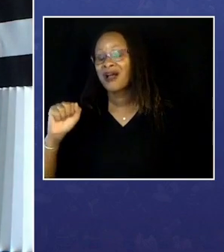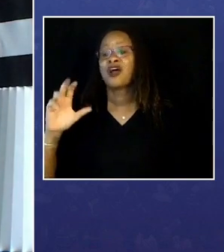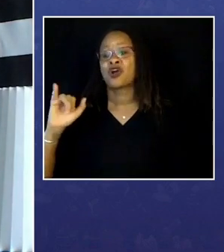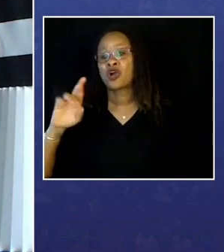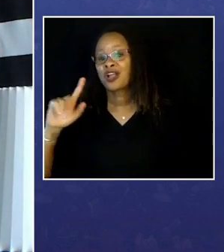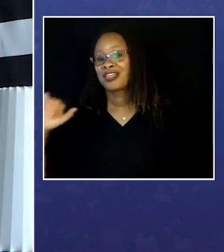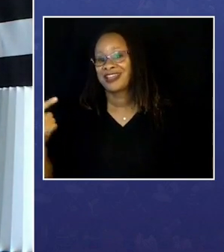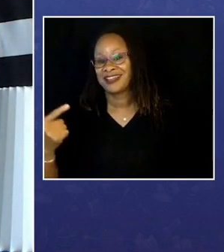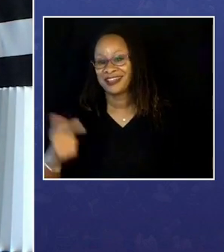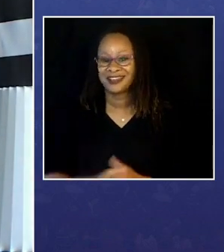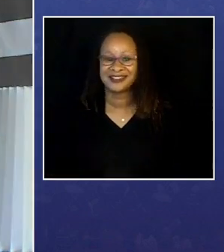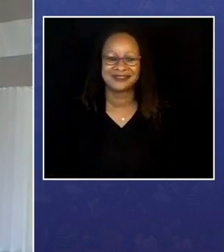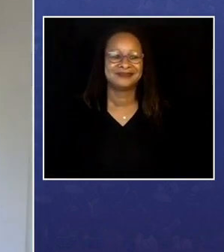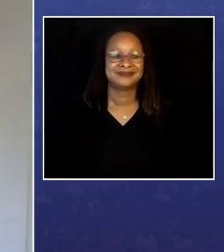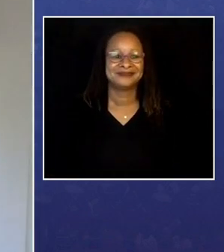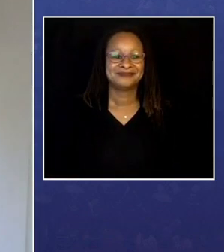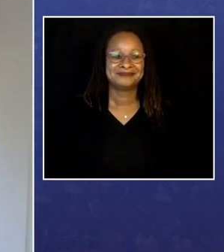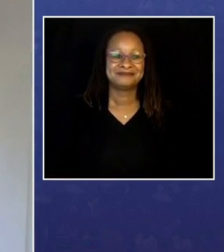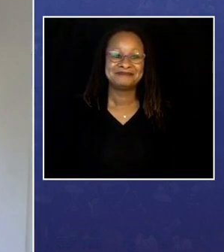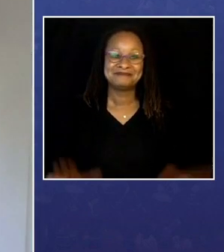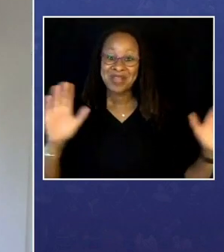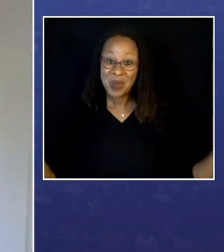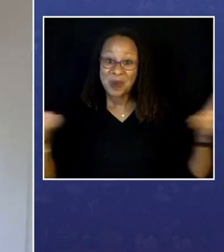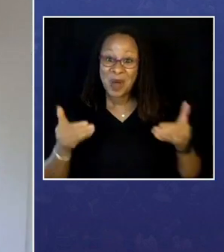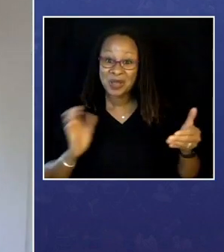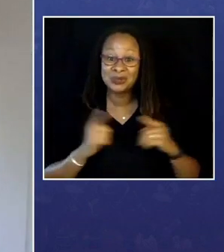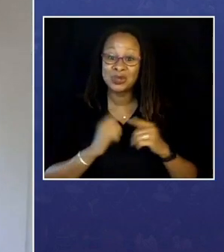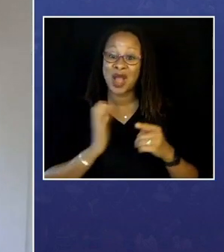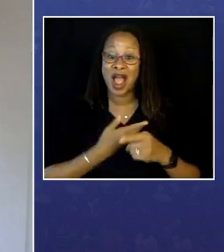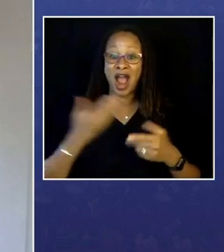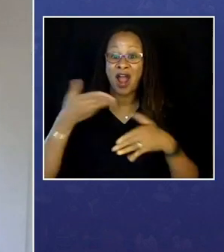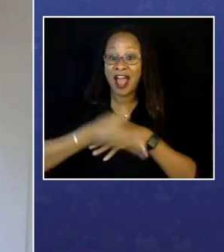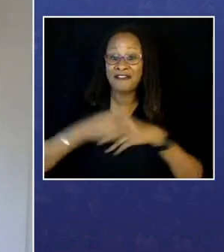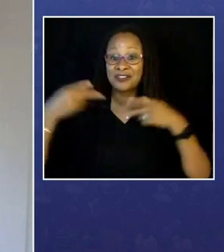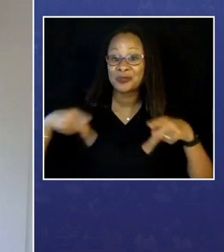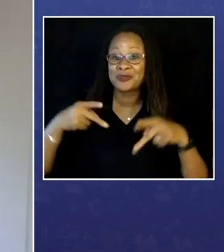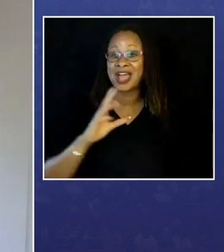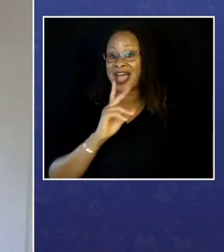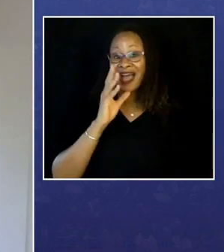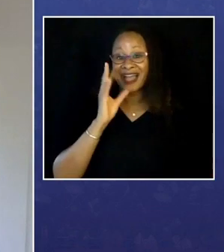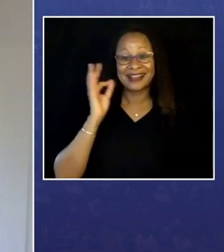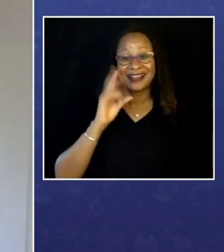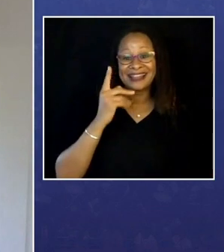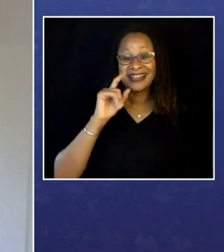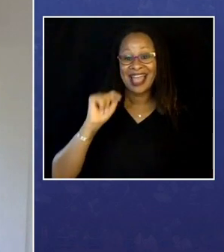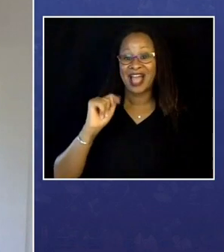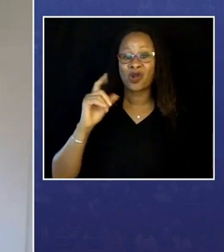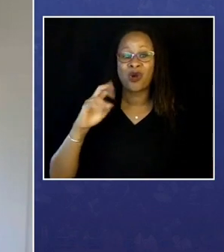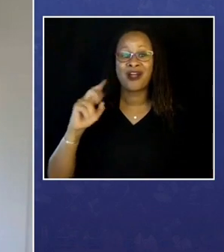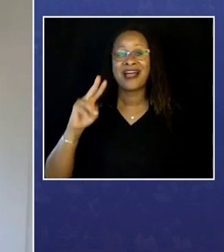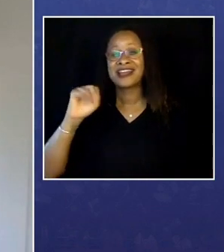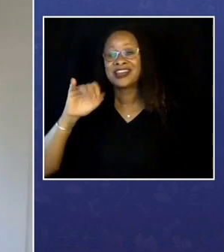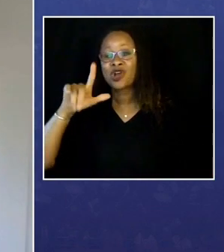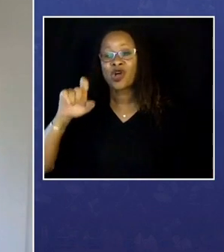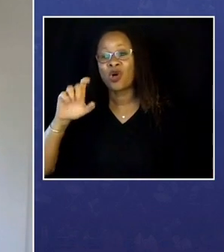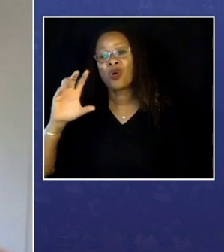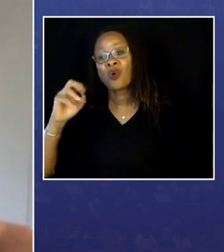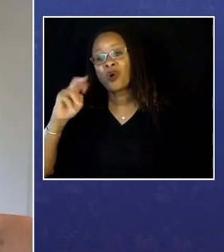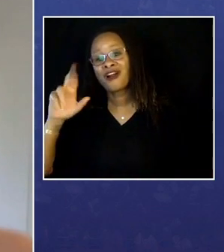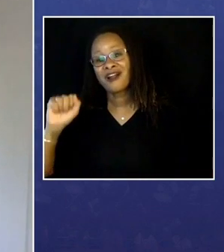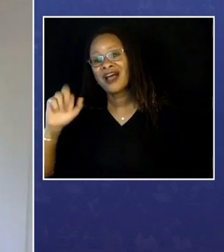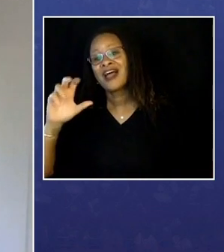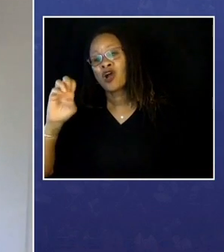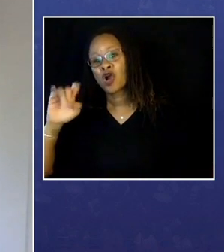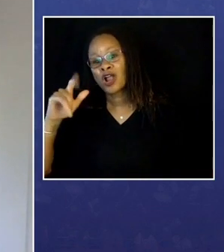Take it away, ladies. Welcome to our after party. I'm Kat Cora. And I'm Nicole Cora Ehrlich. And we